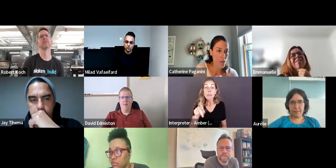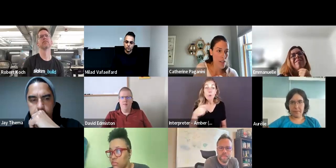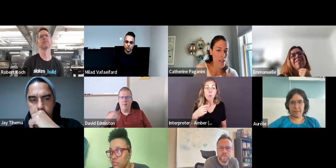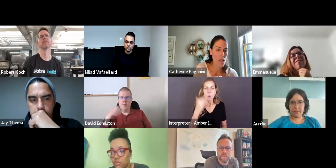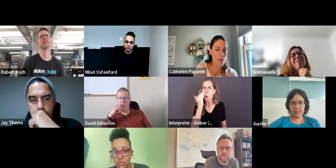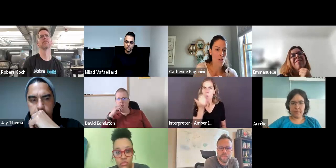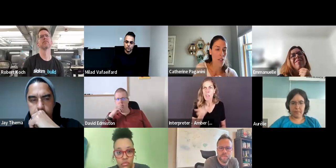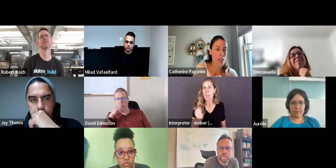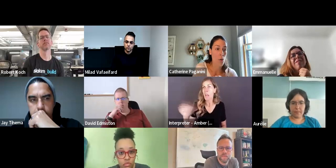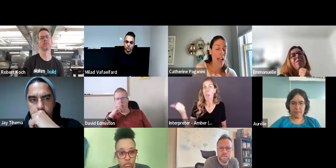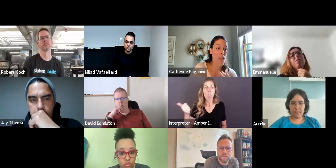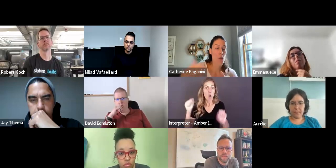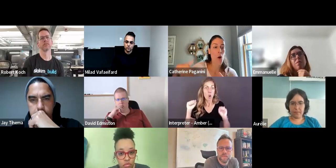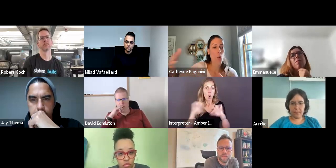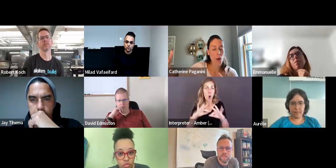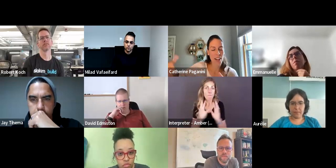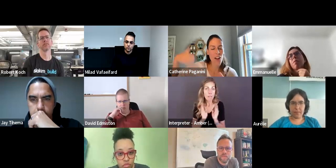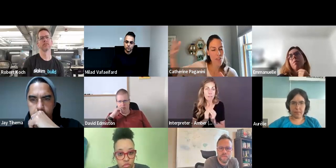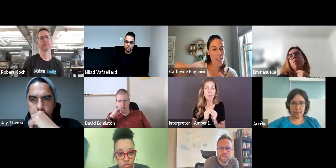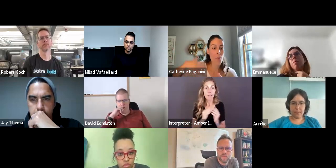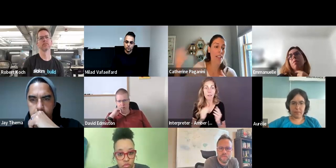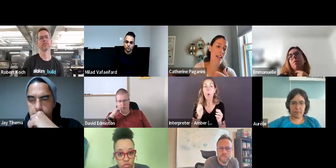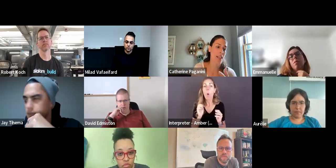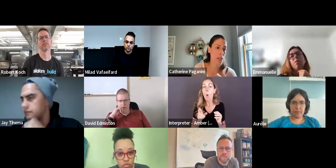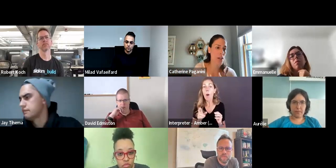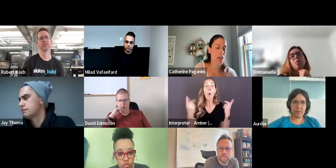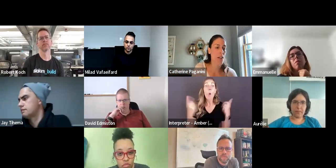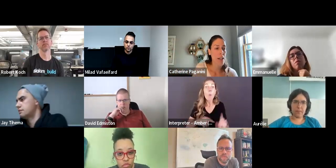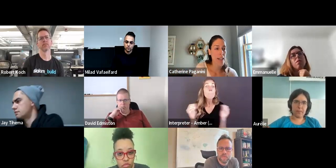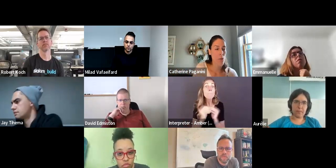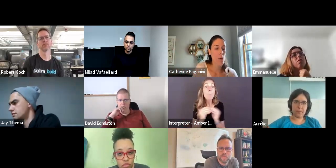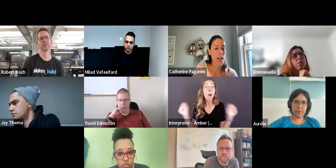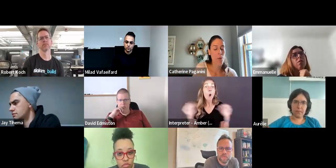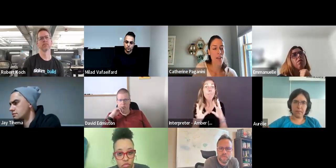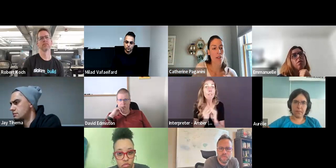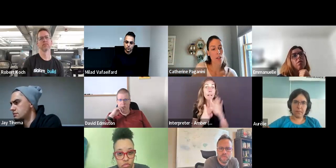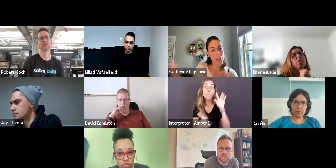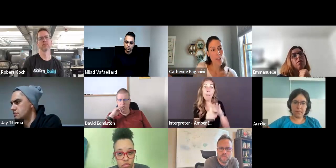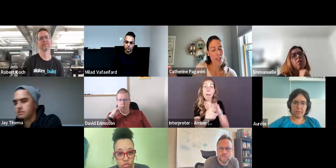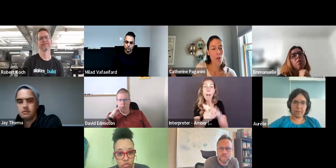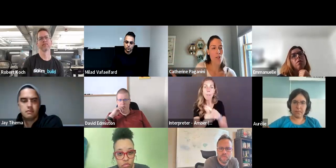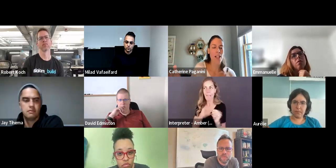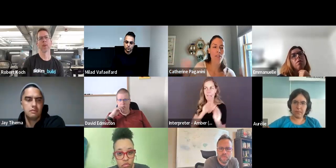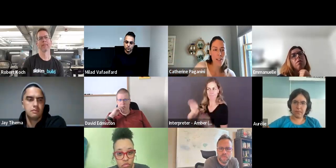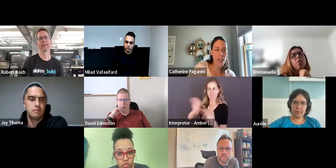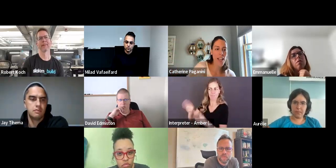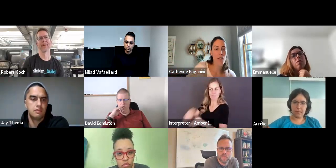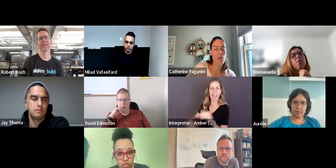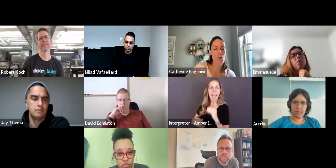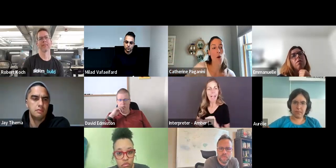you know of any other conferences, or as you know more conferences, please add them here. Again, we want to help deaf and hard of hearing as